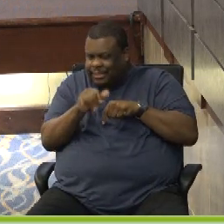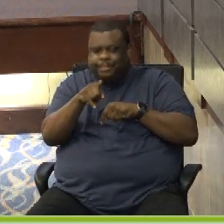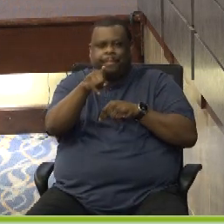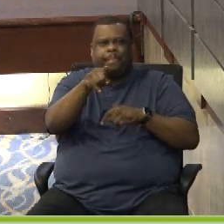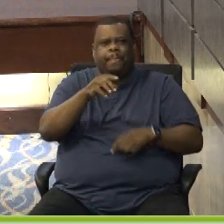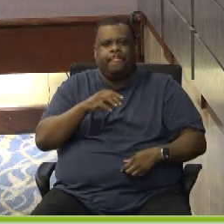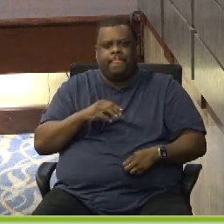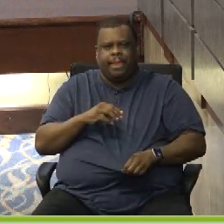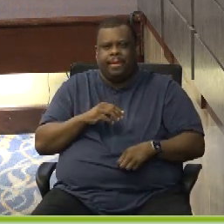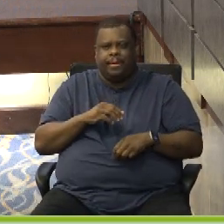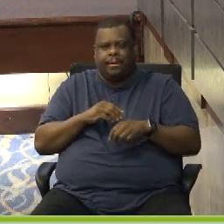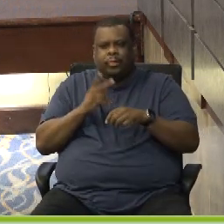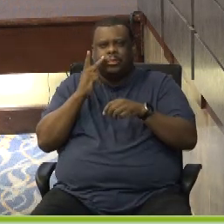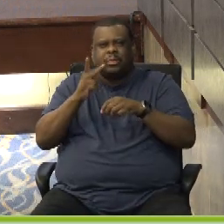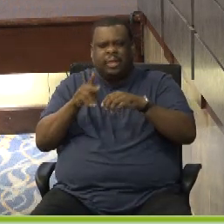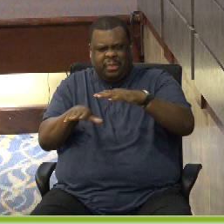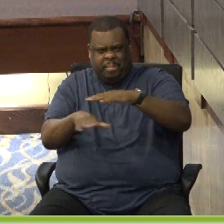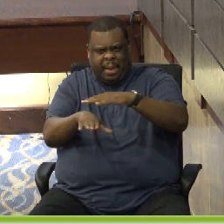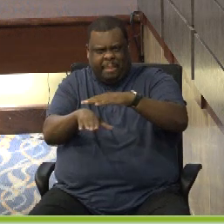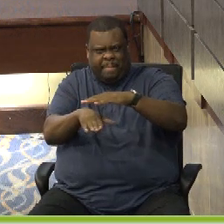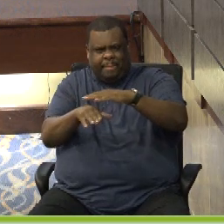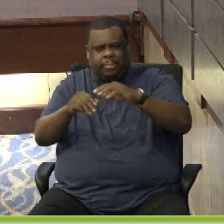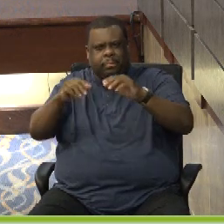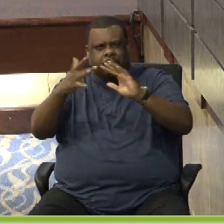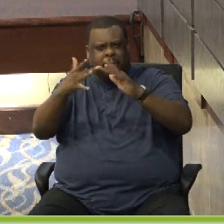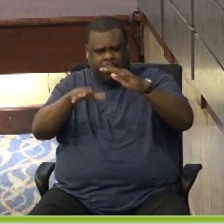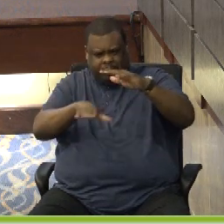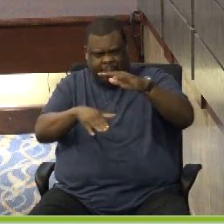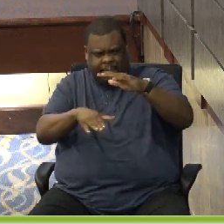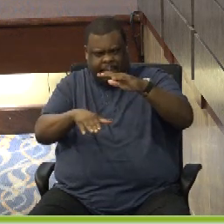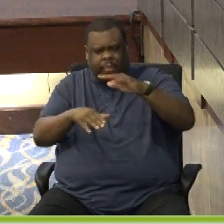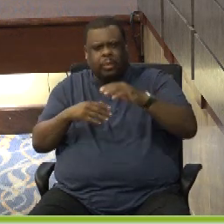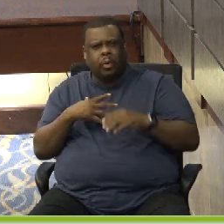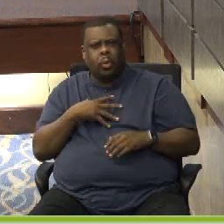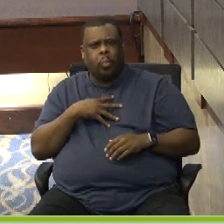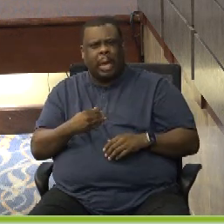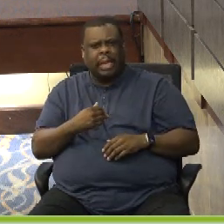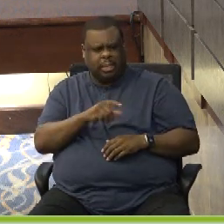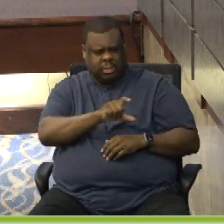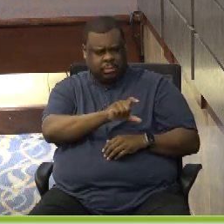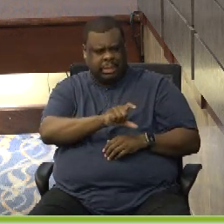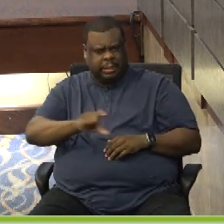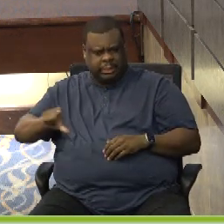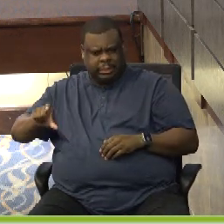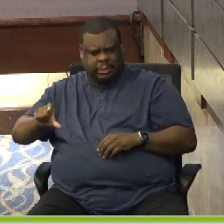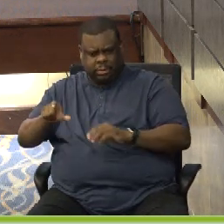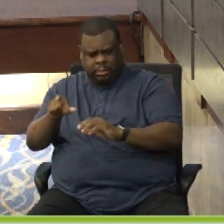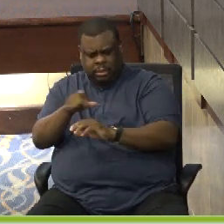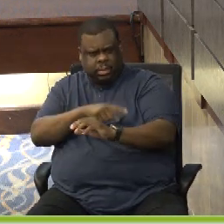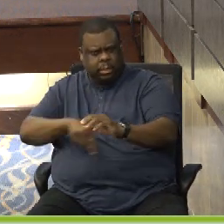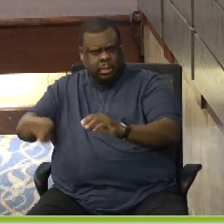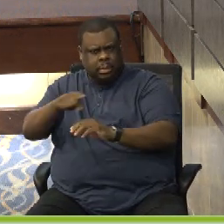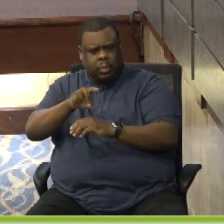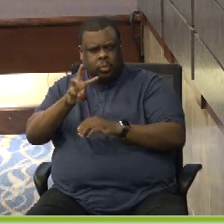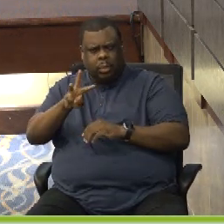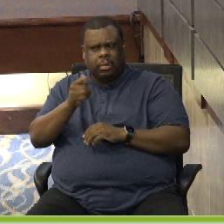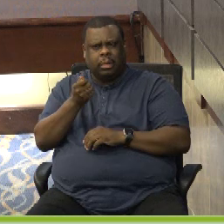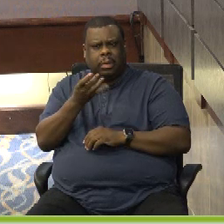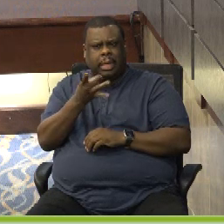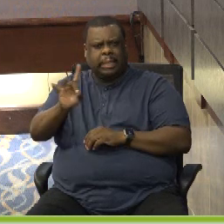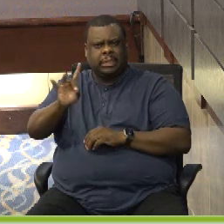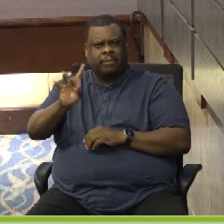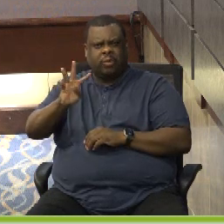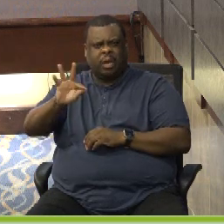you're showing it kind of at the bottom of the web page, where there's white space around City of Waco and established 1849. Could